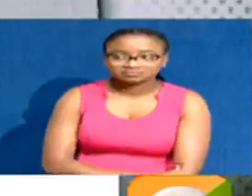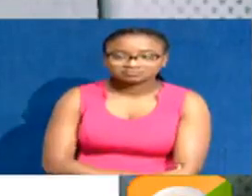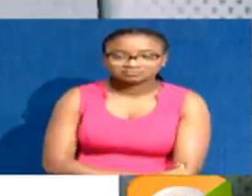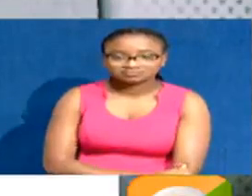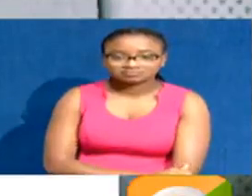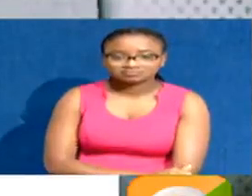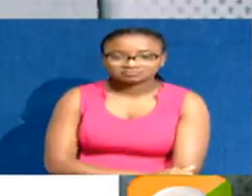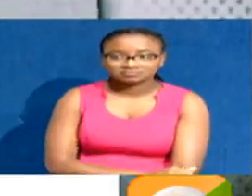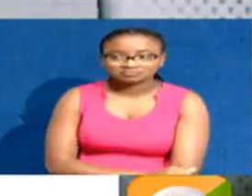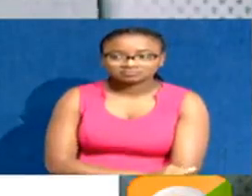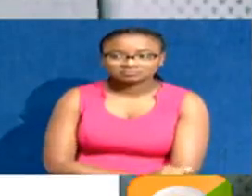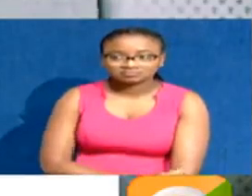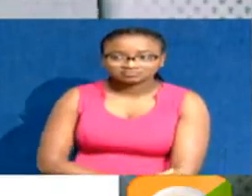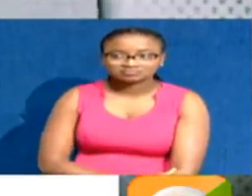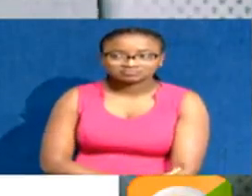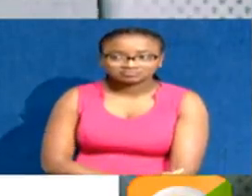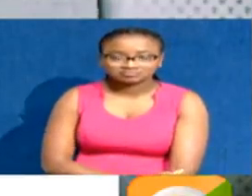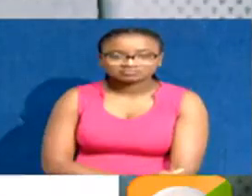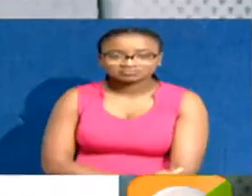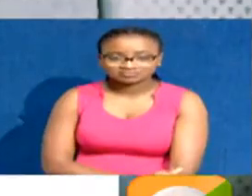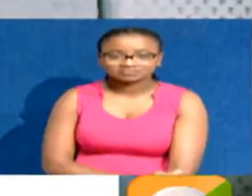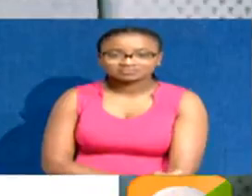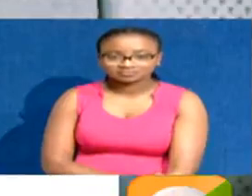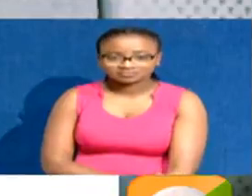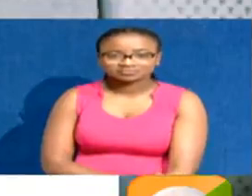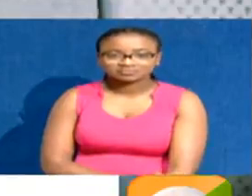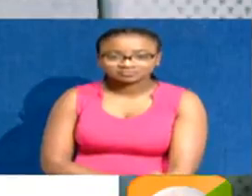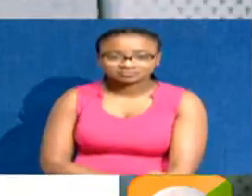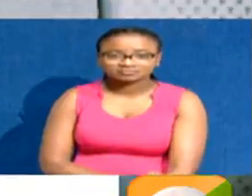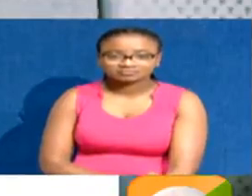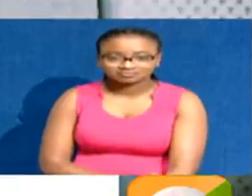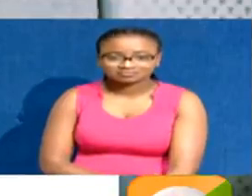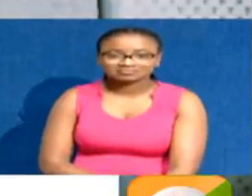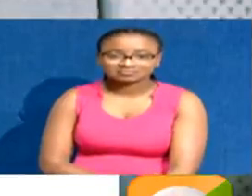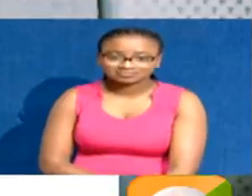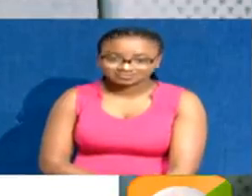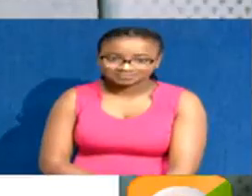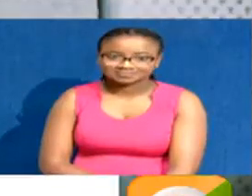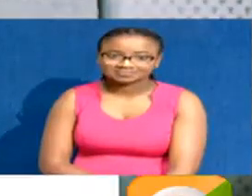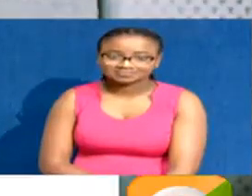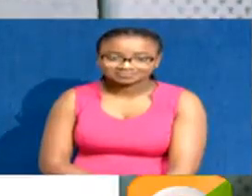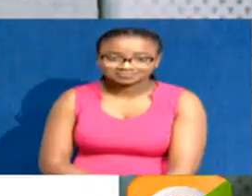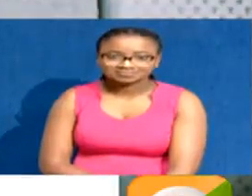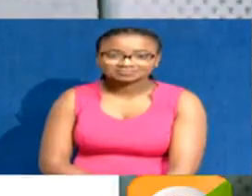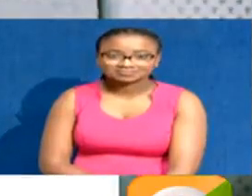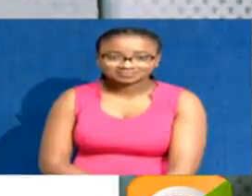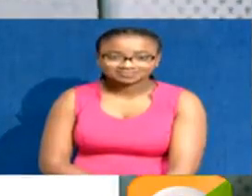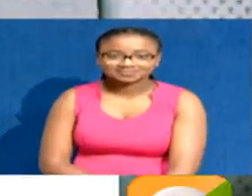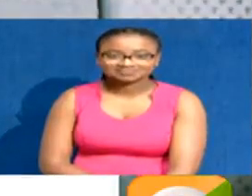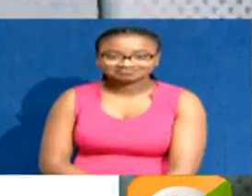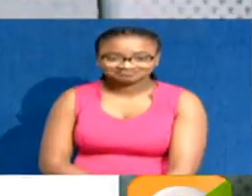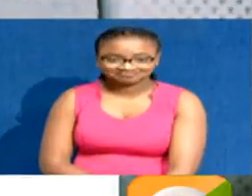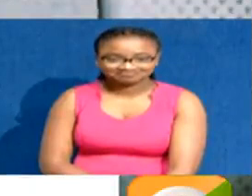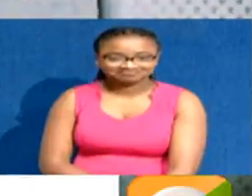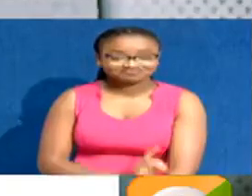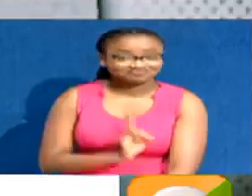July 2021, for the purpose of fixing fresh hearing dates, hopefully at the time when the threat of COVID-19 has substantially subsided."